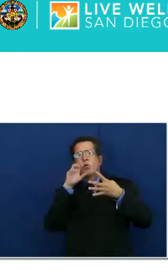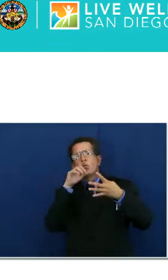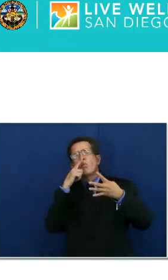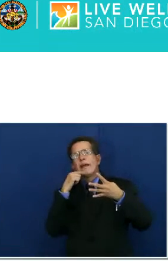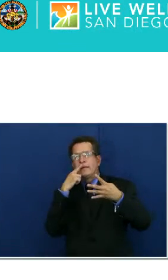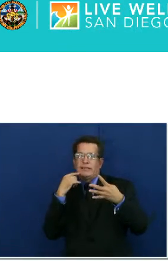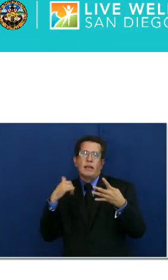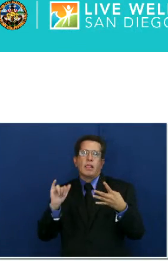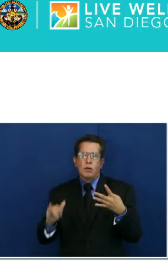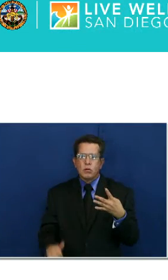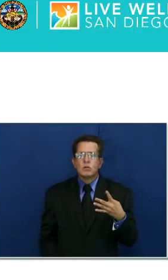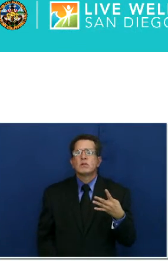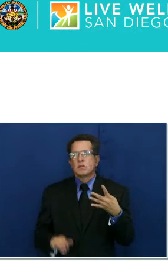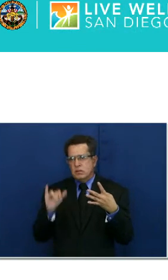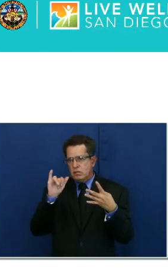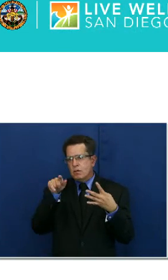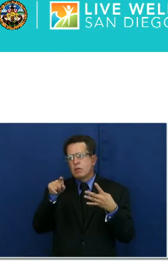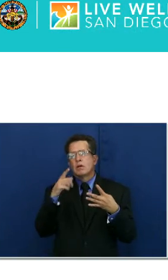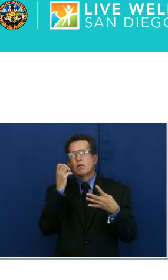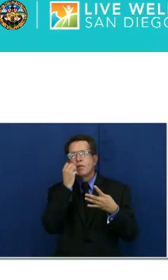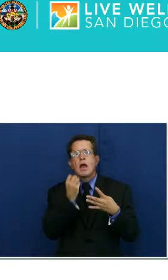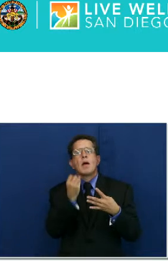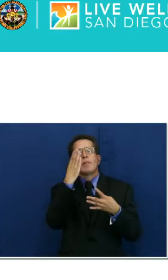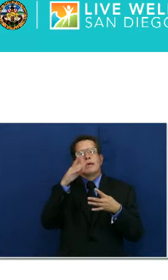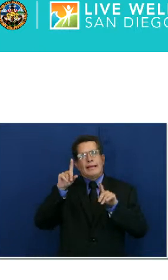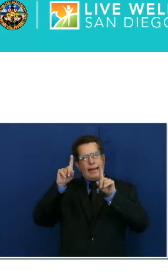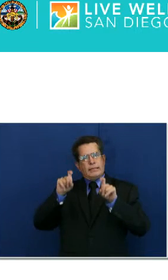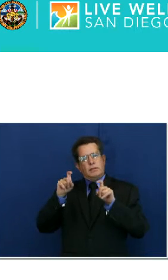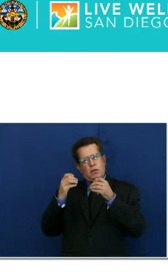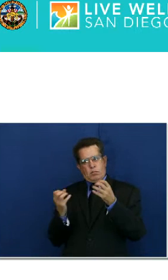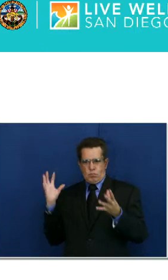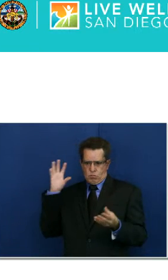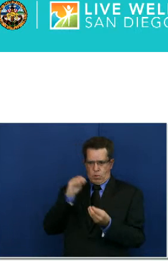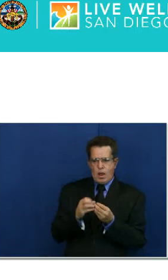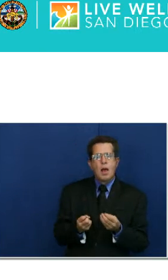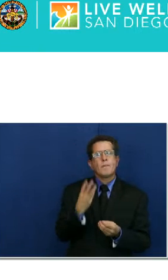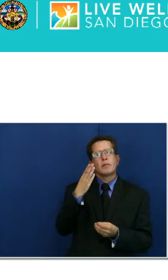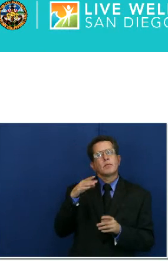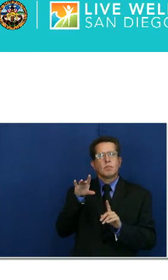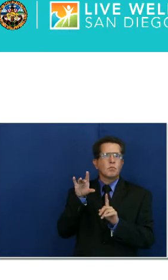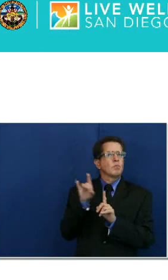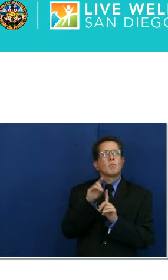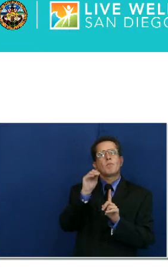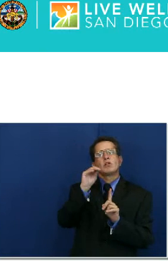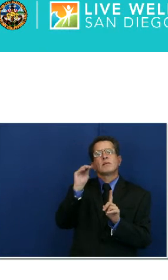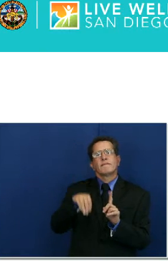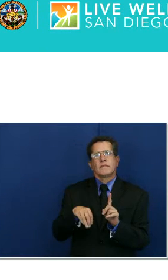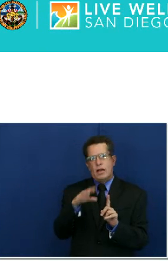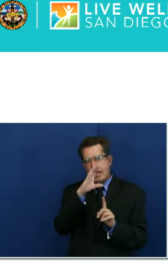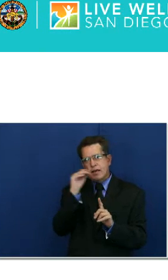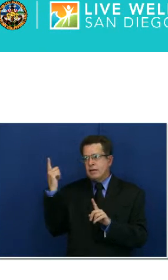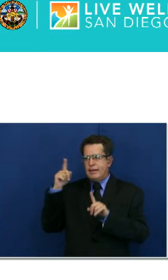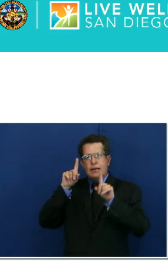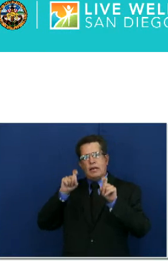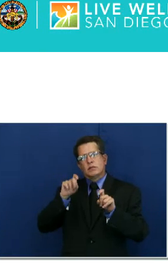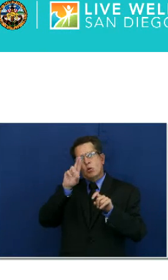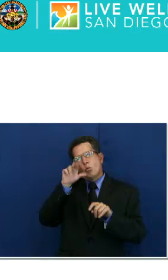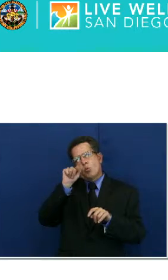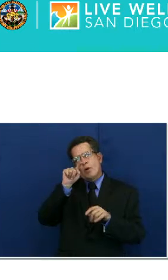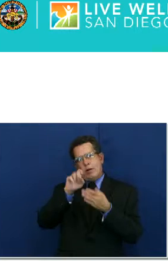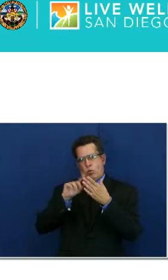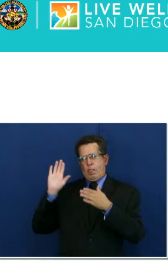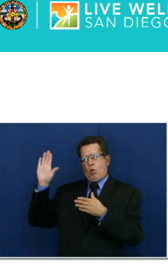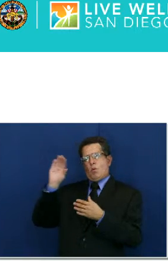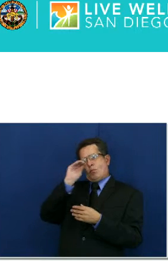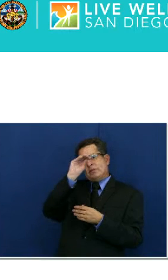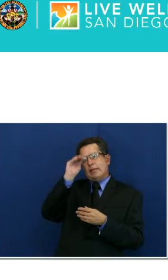metrics framework includes case rate and testing positivity, but equally important is the state's testing rate. The state's testing